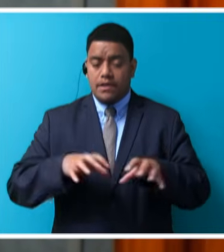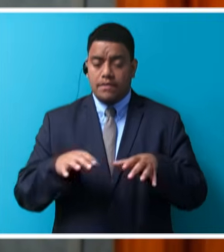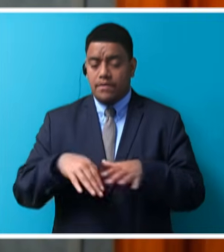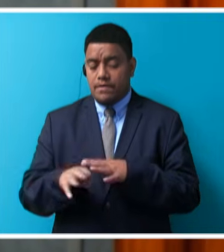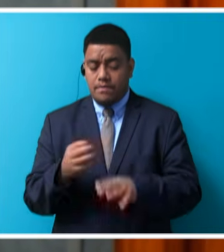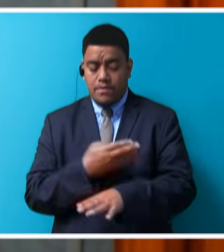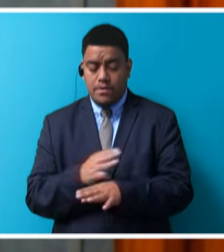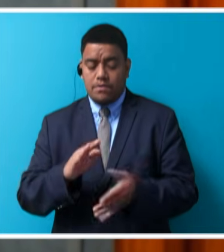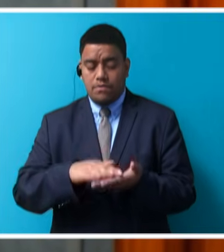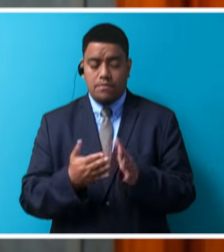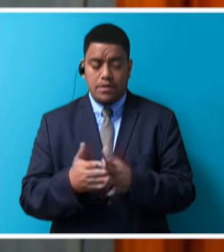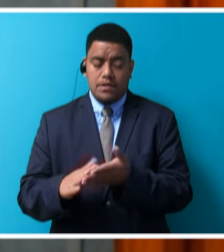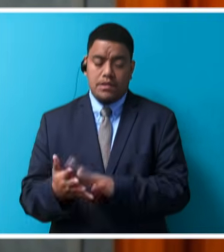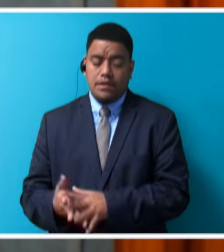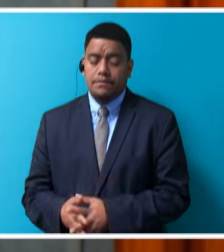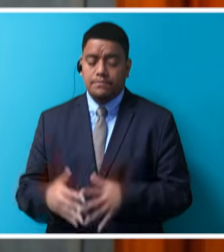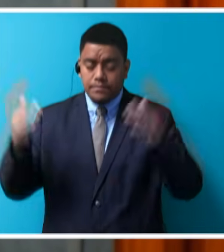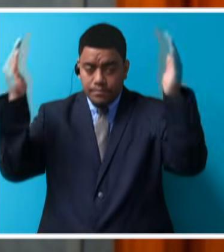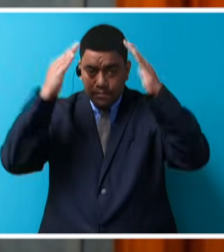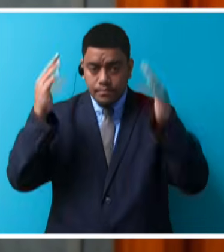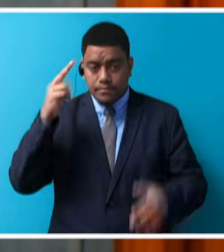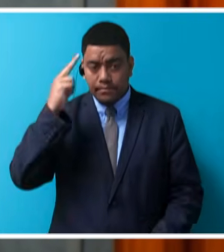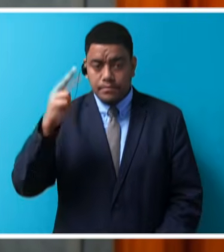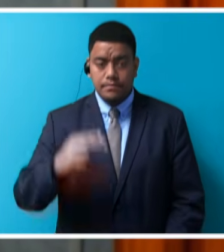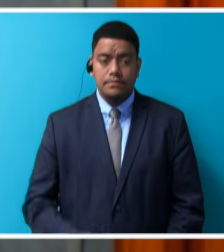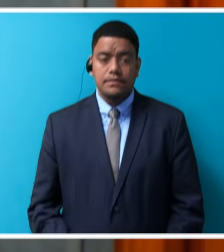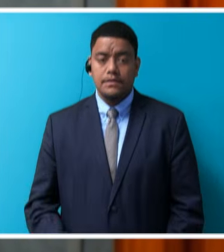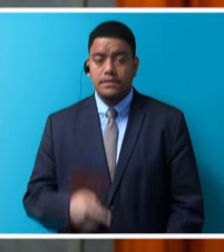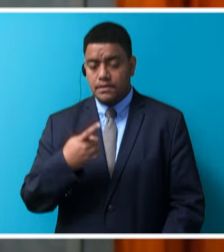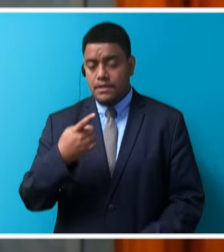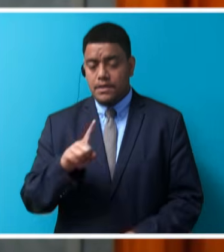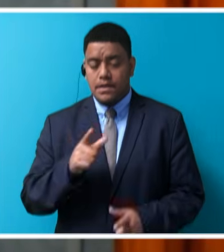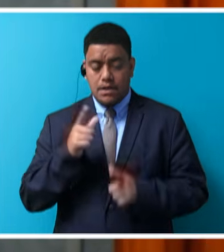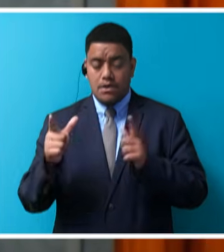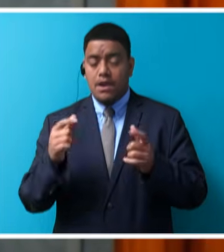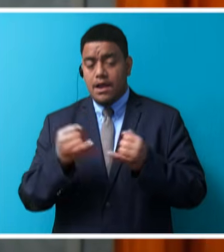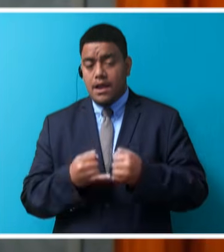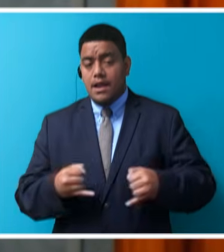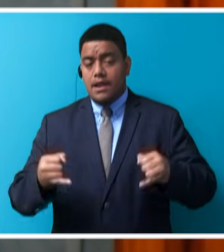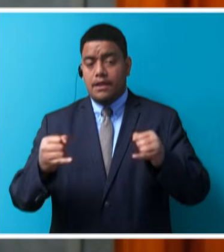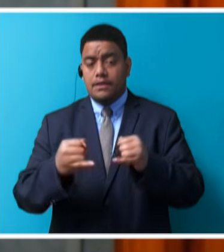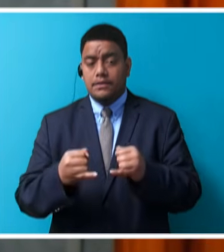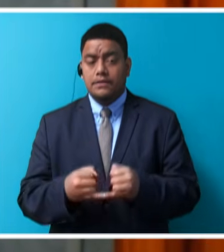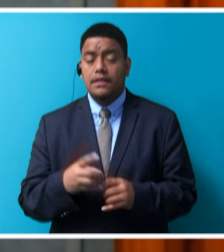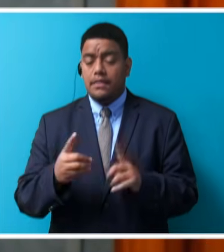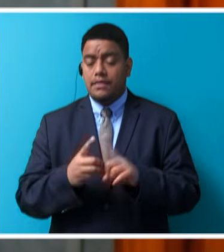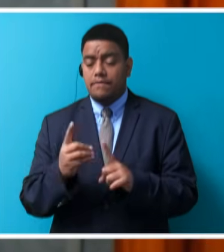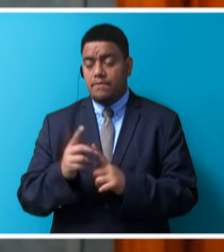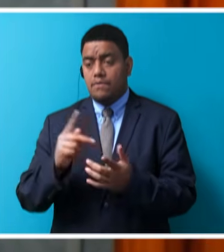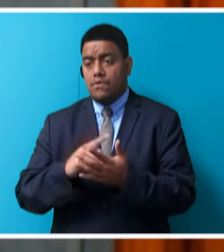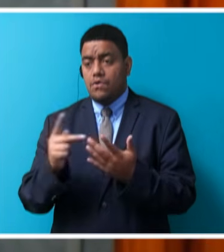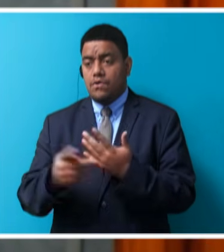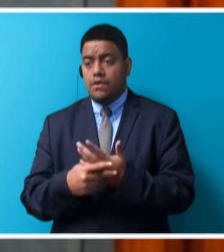maritime communities. Mr. Speaker, sir, the Rural and Outer Island Development Program,